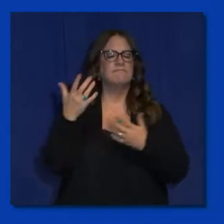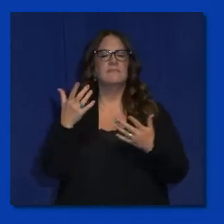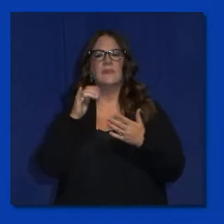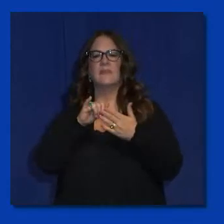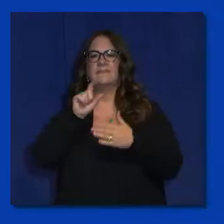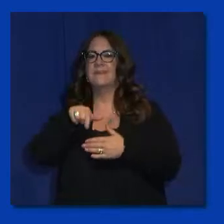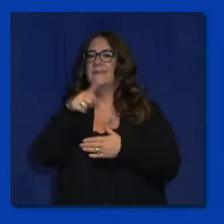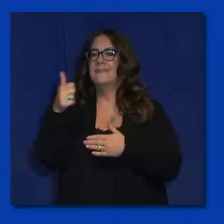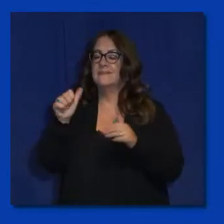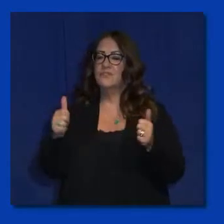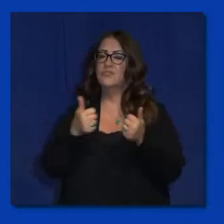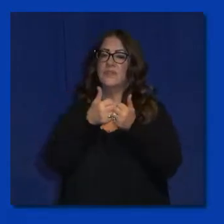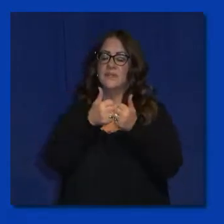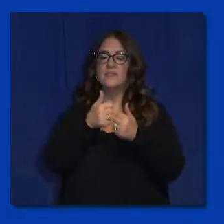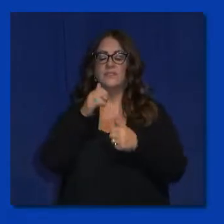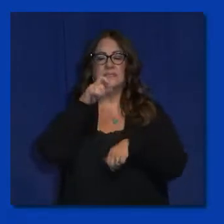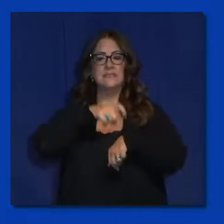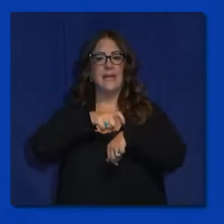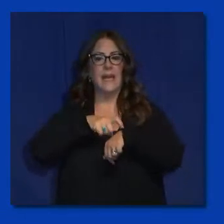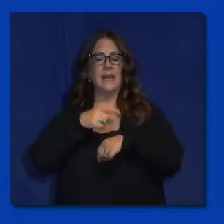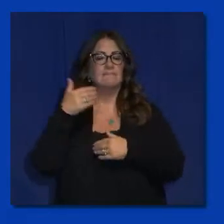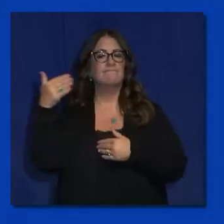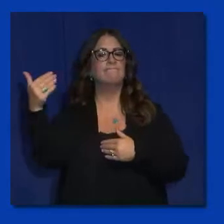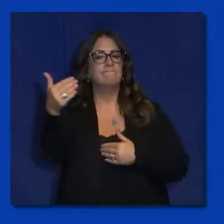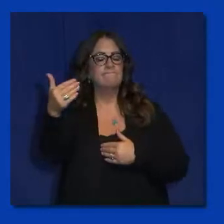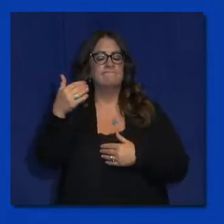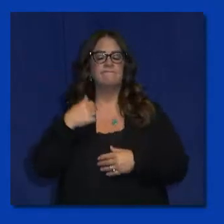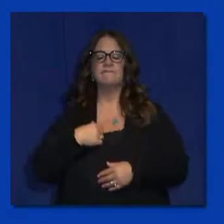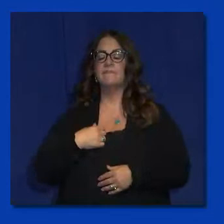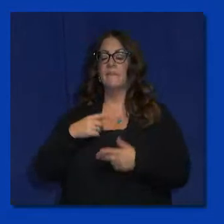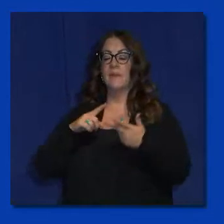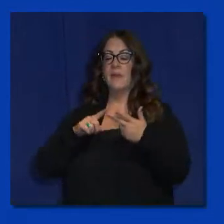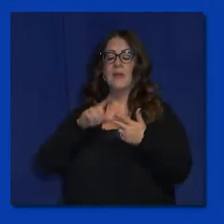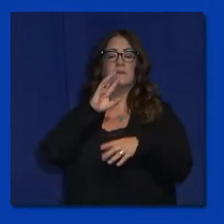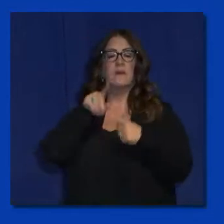another challenging season. I referenced energy.